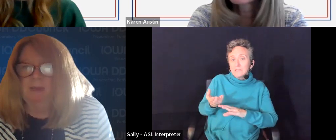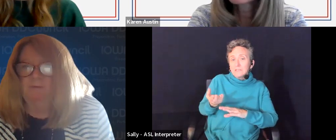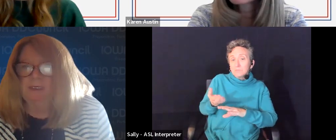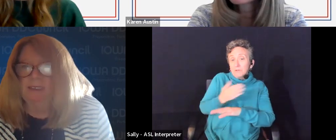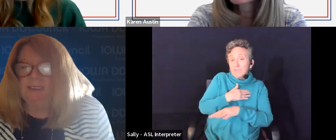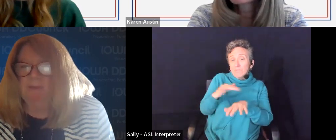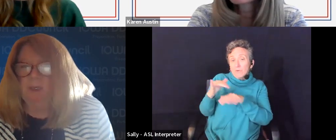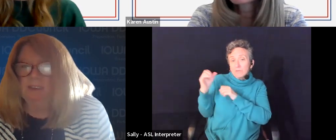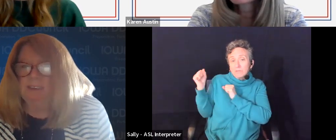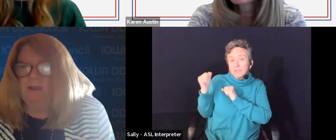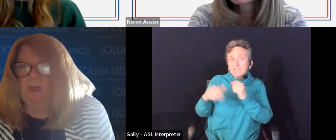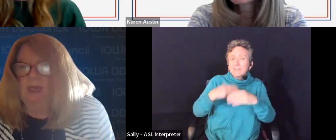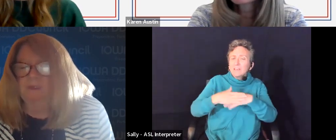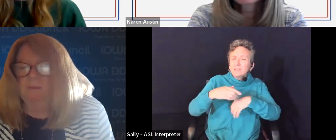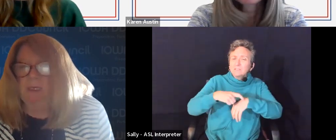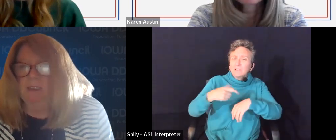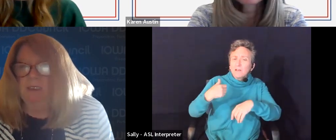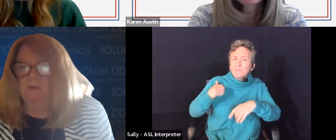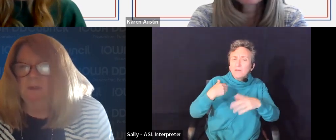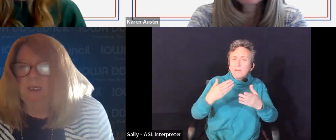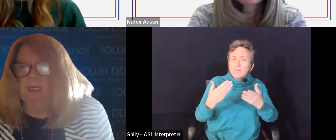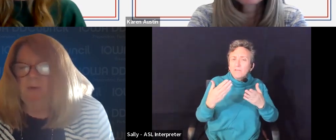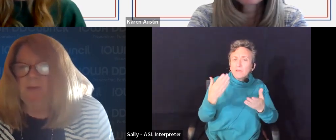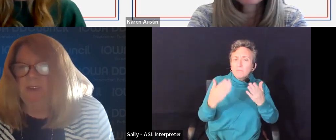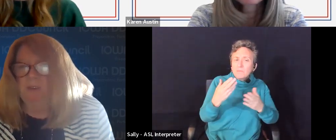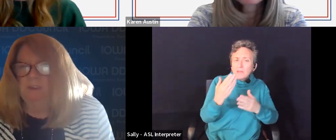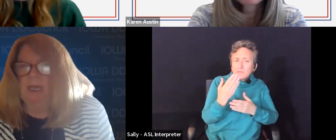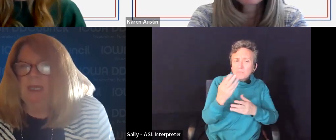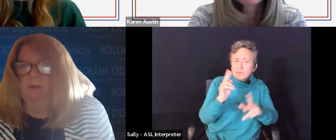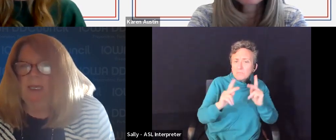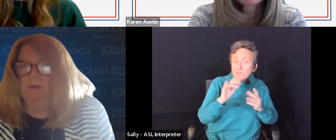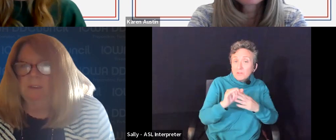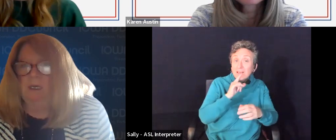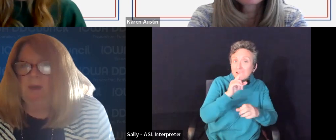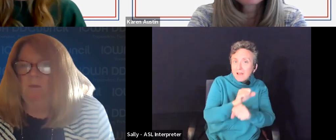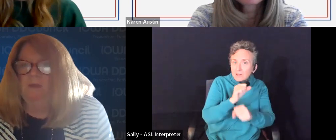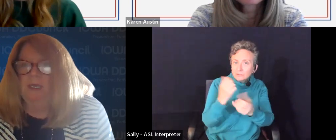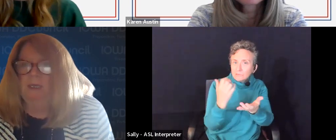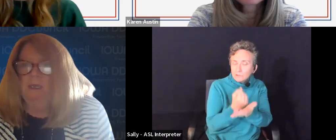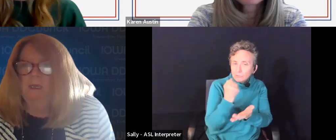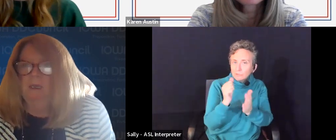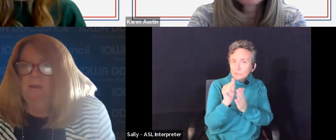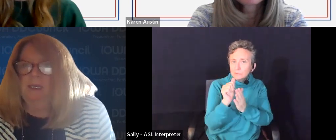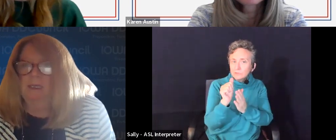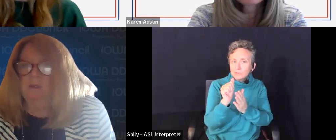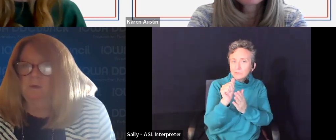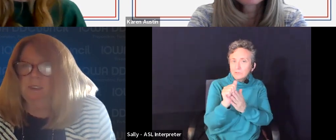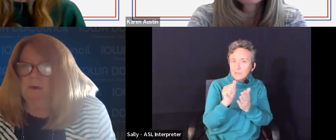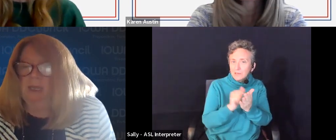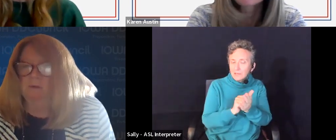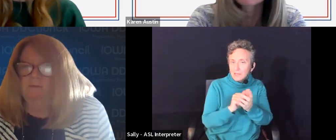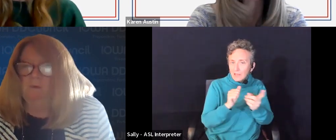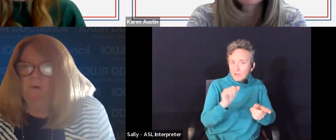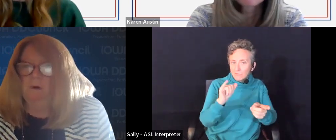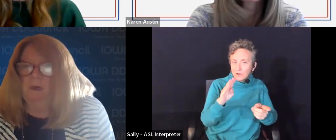that maybe for the next time that we get together, we have somebody that a couple of people that use the IAble accounts talk about what they use